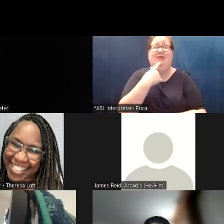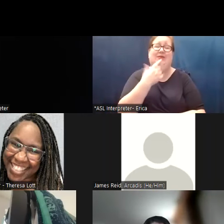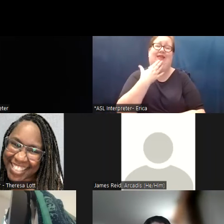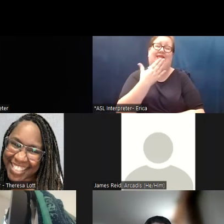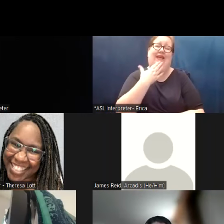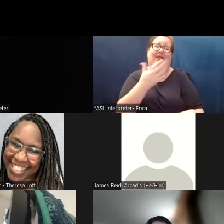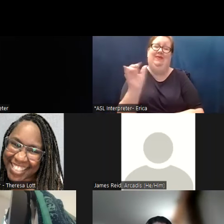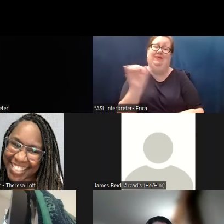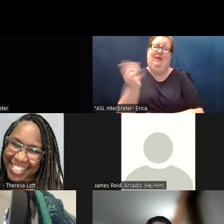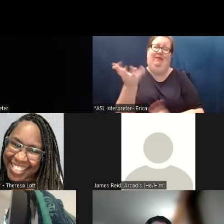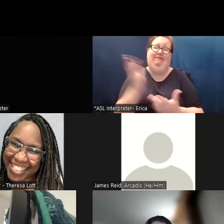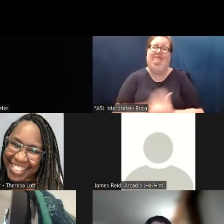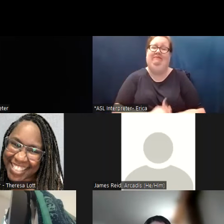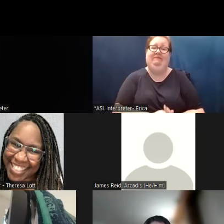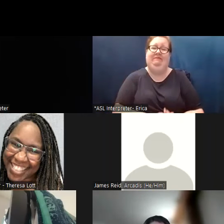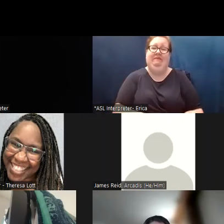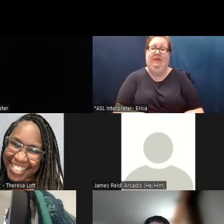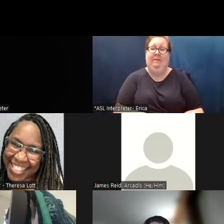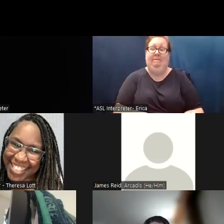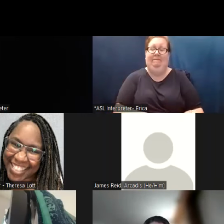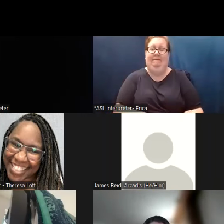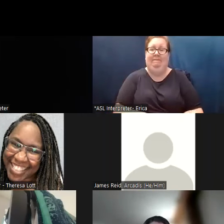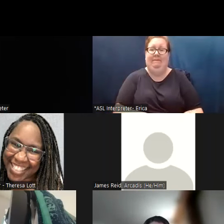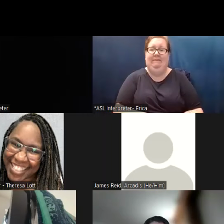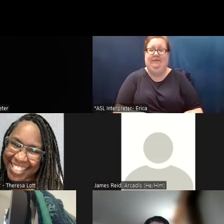as well.